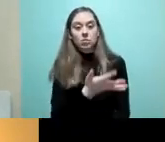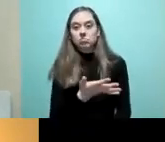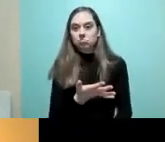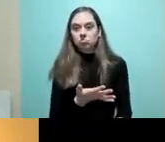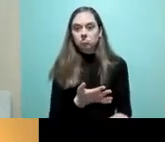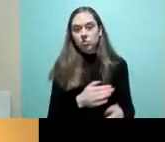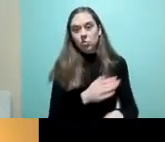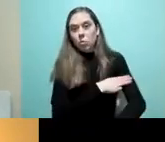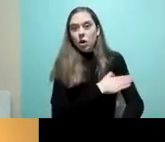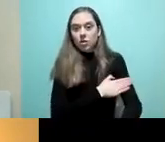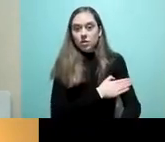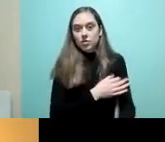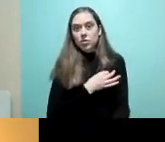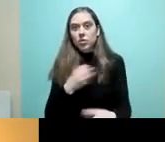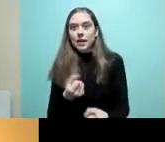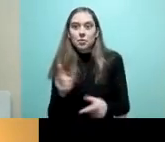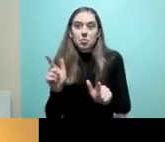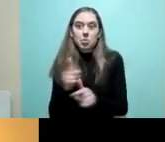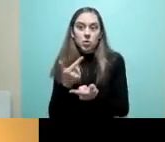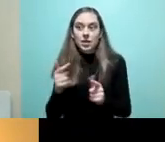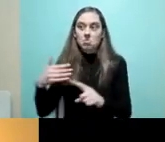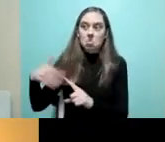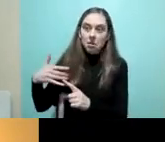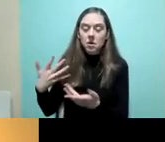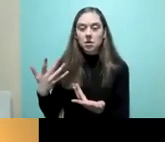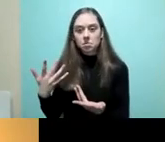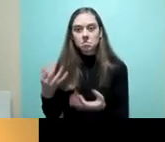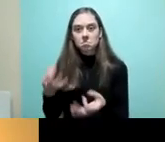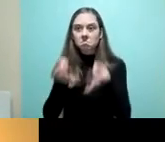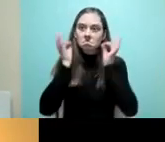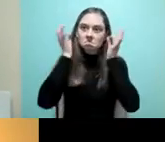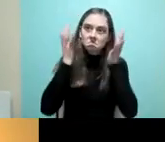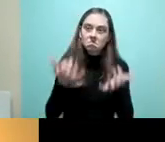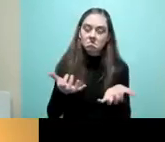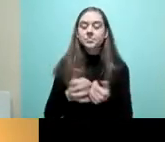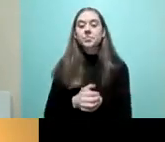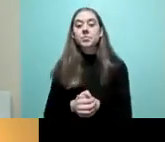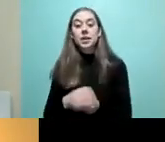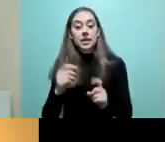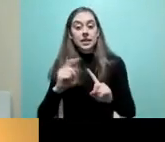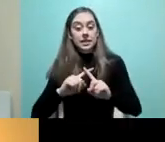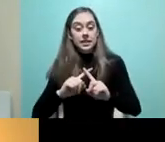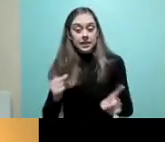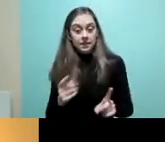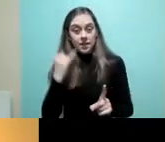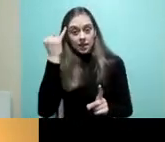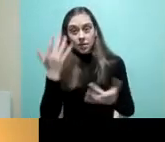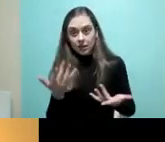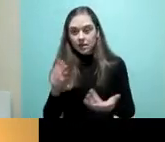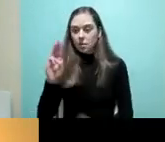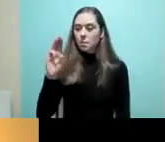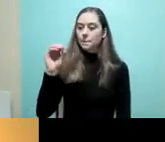to change the music. Some people like to listen to music, but here's another idea. Listen to a podcast. It could be